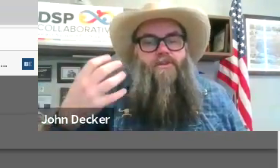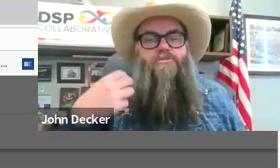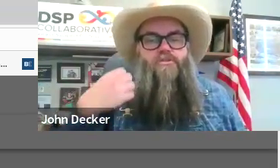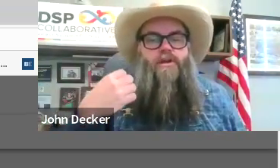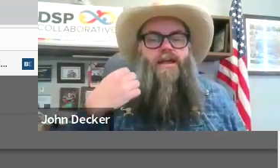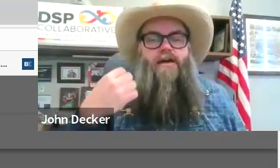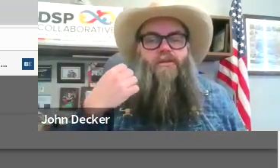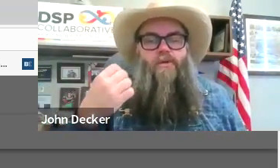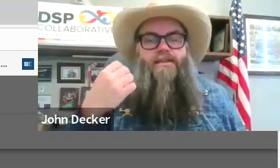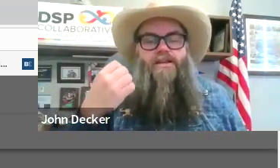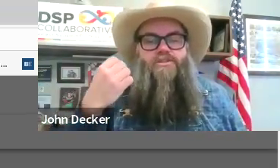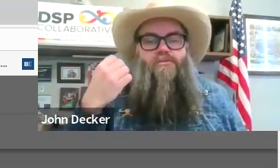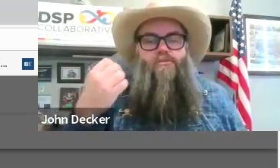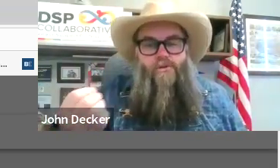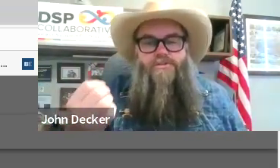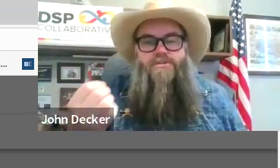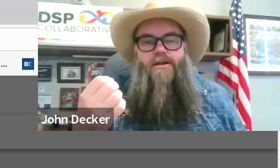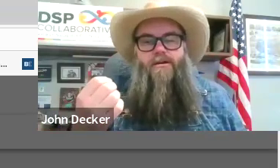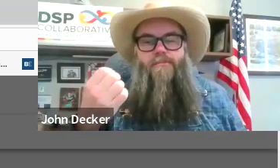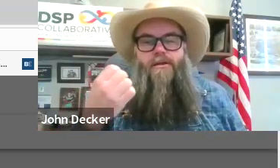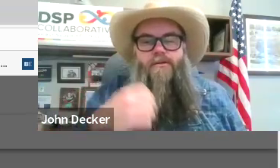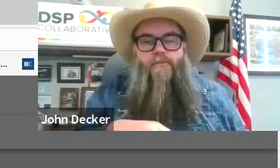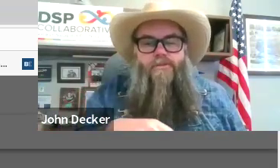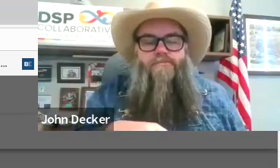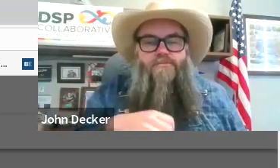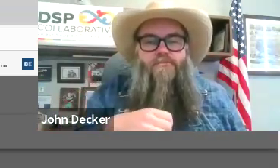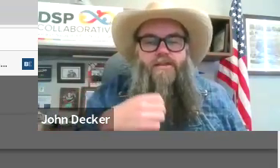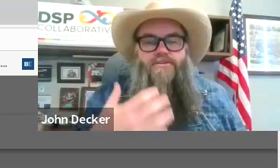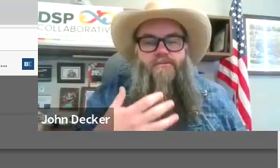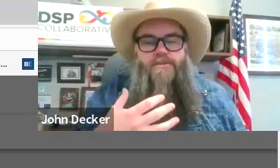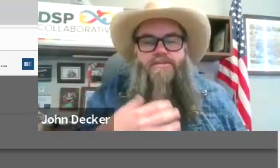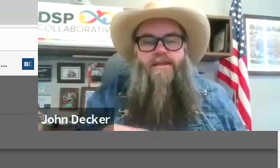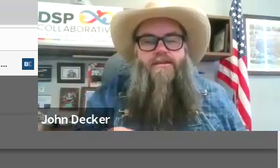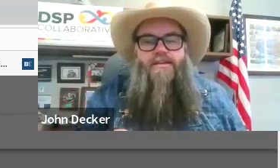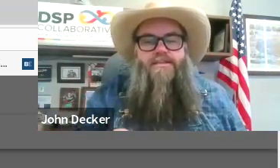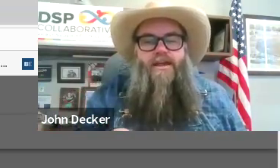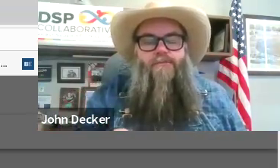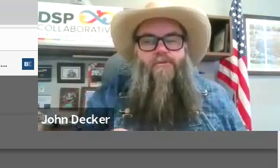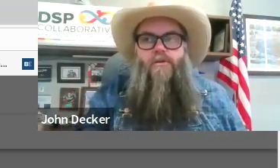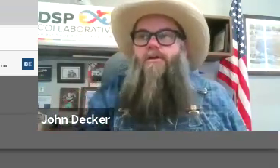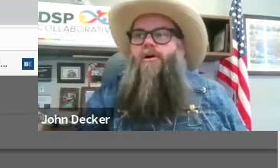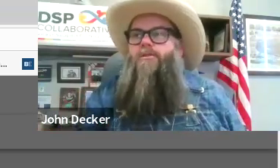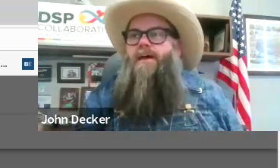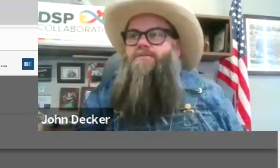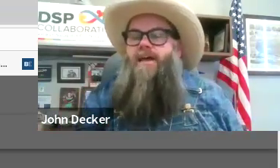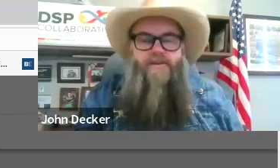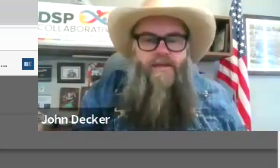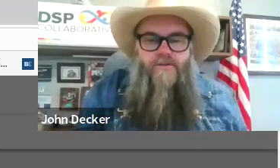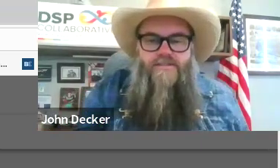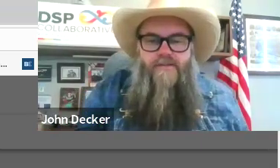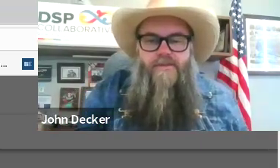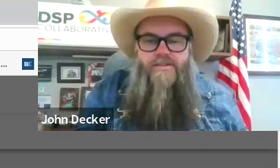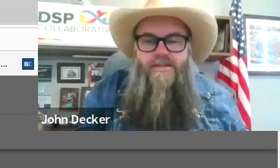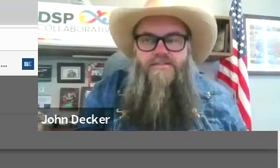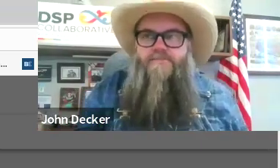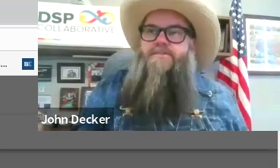because vendors are going to have a rate that actually works for them to provide the service and takes account for all of those